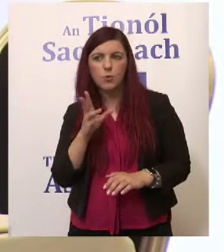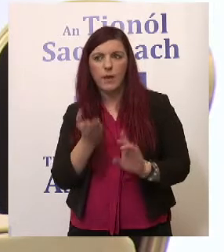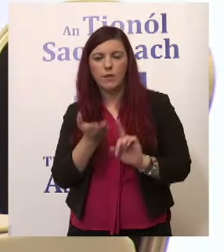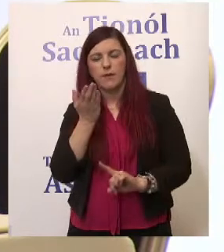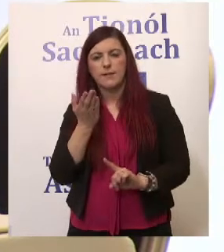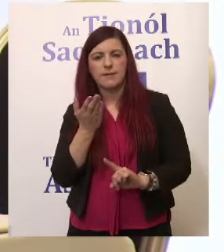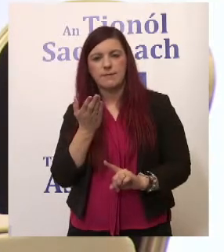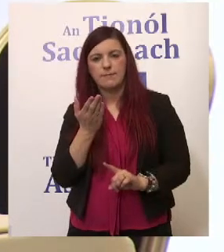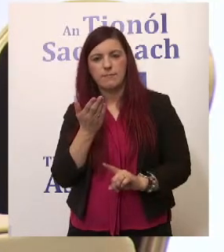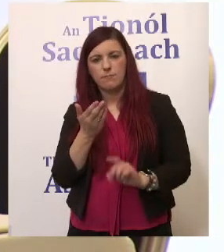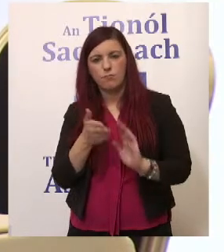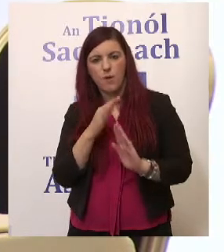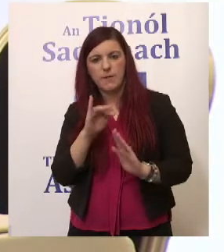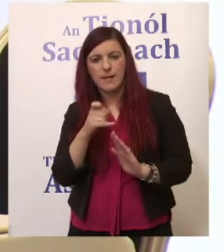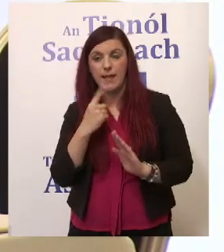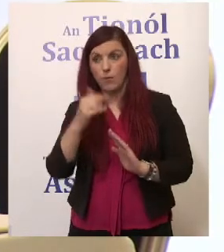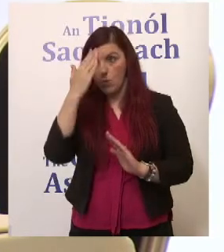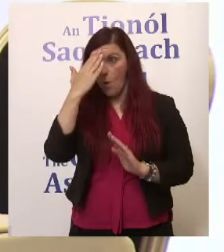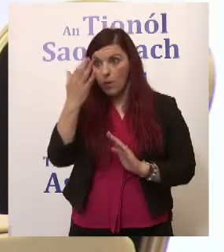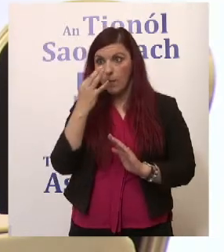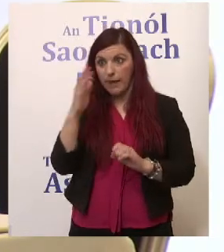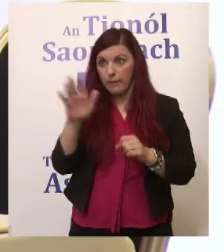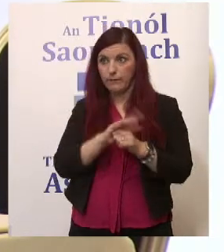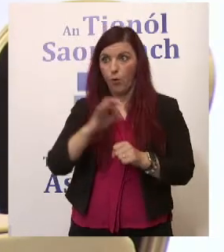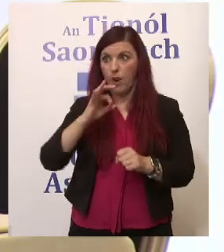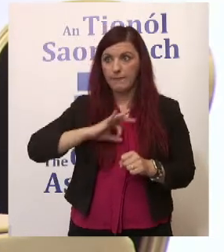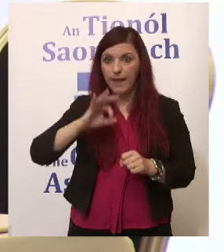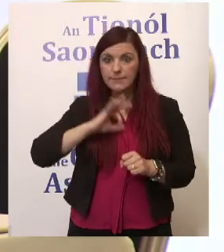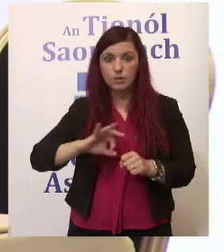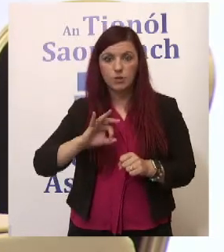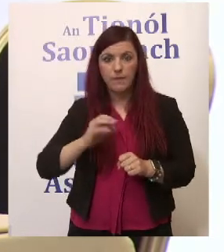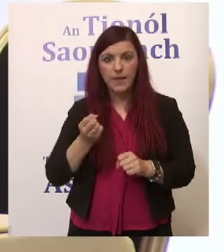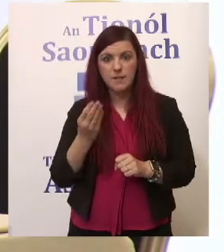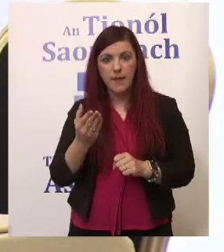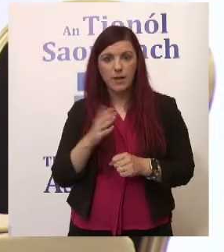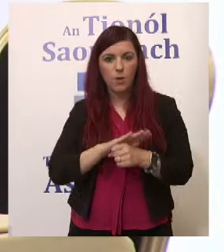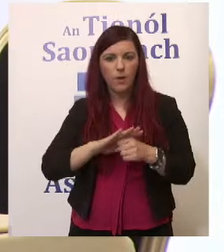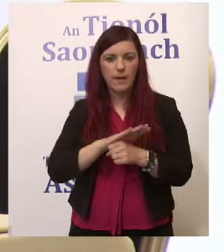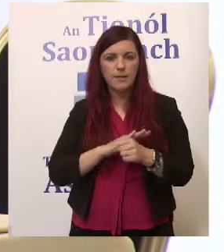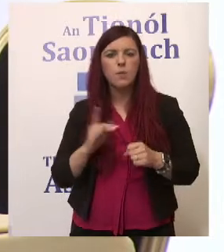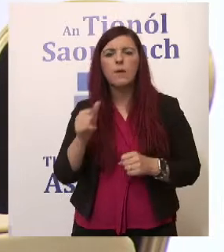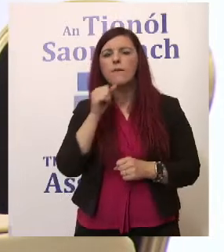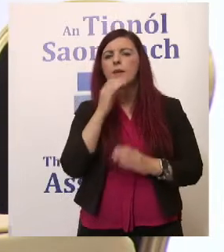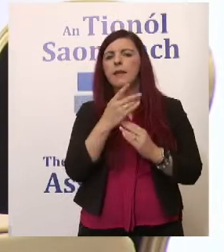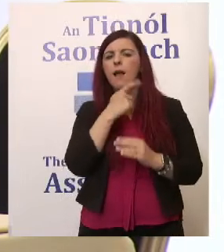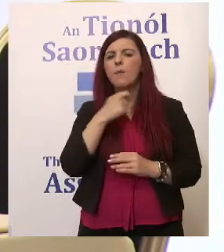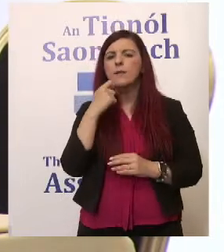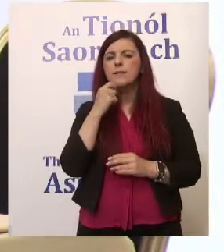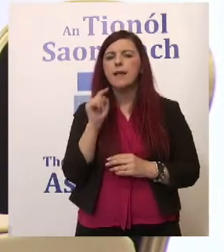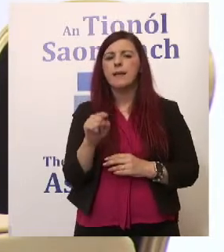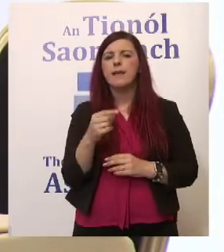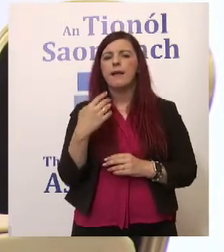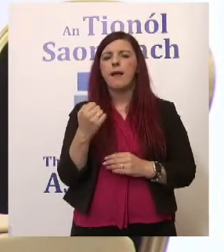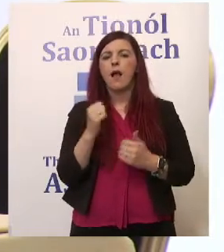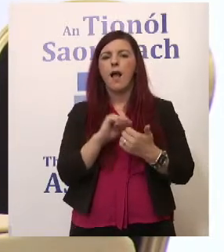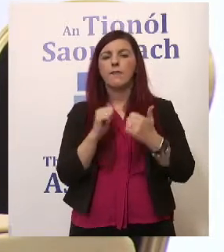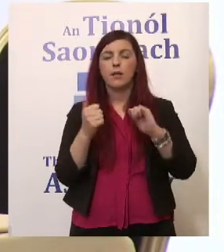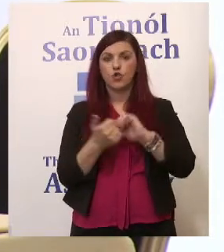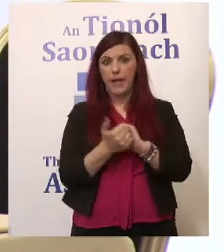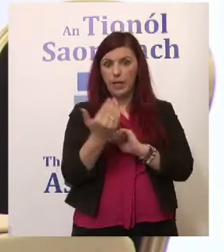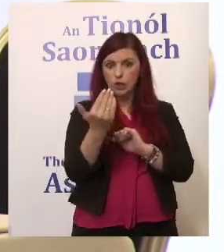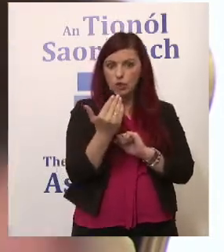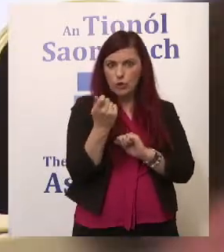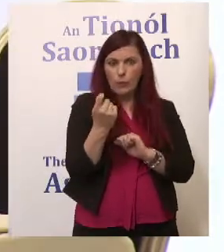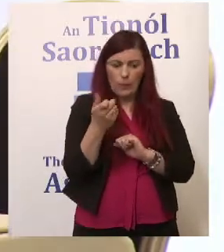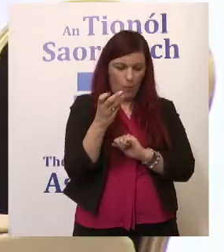tax if they knew the full amount was going to stay locally? The first thing I'll tell you is that there is a change coming in